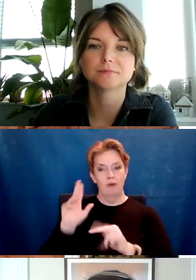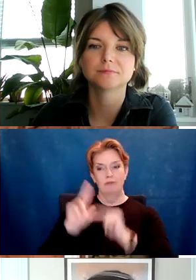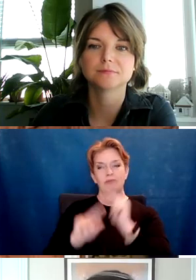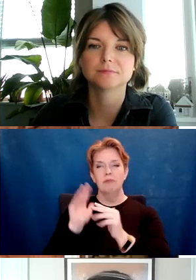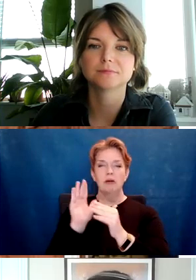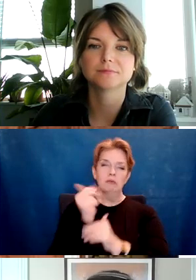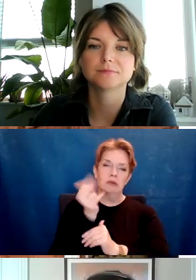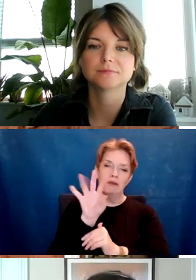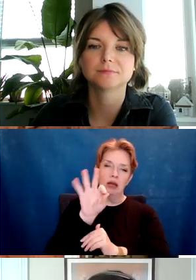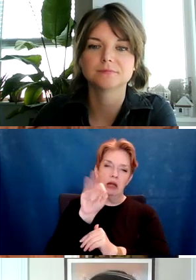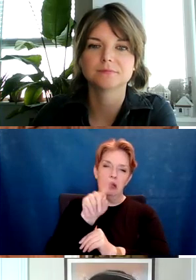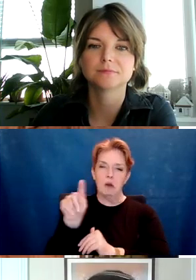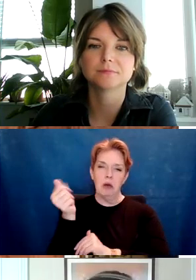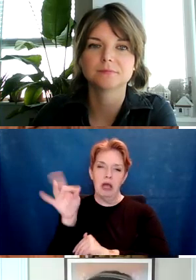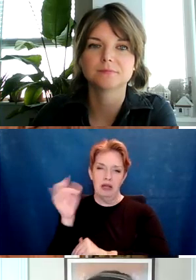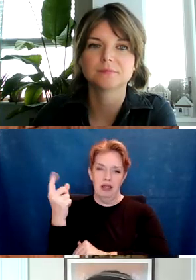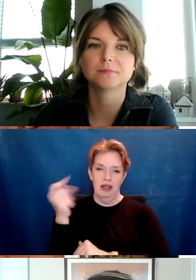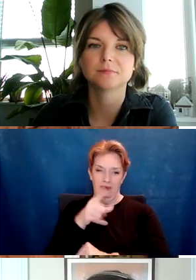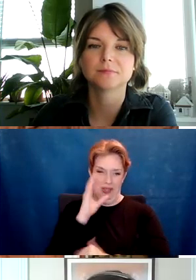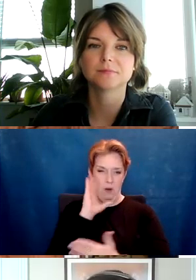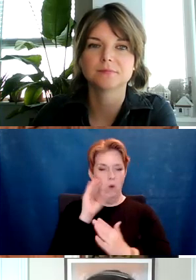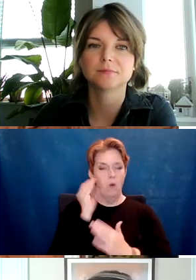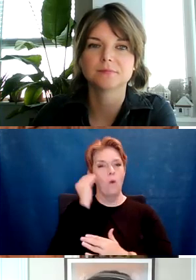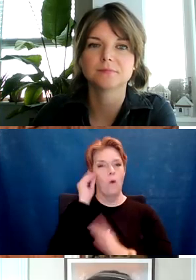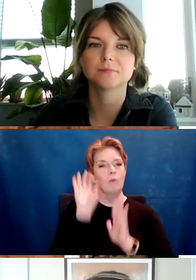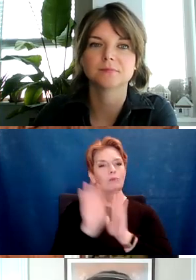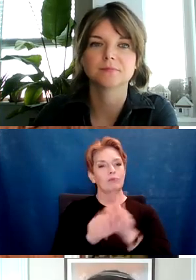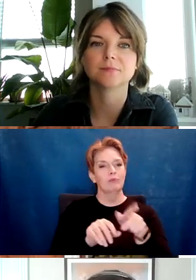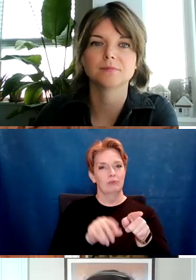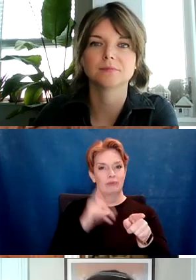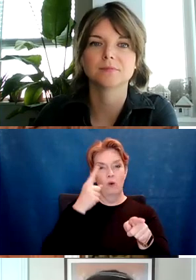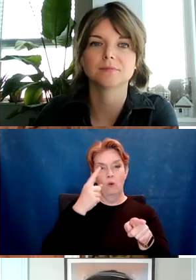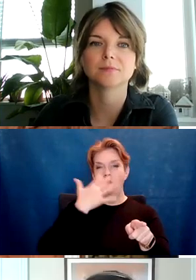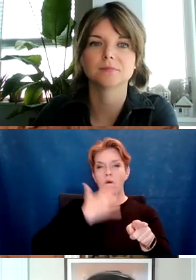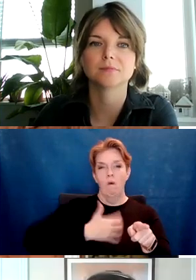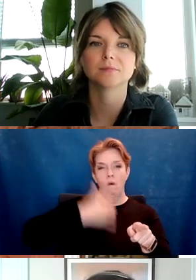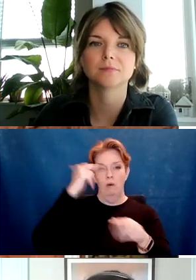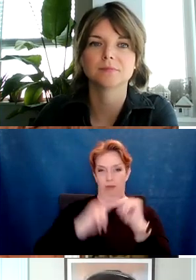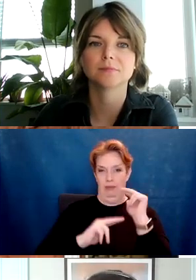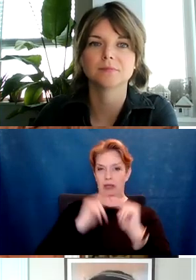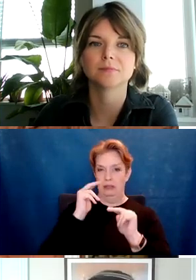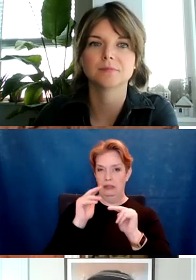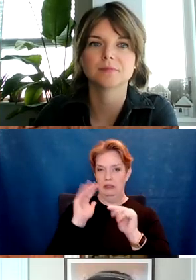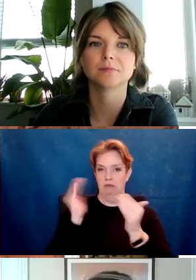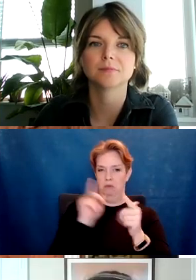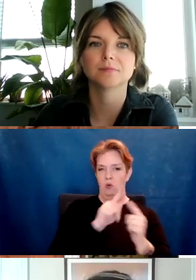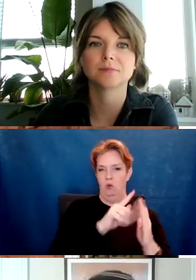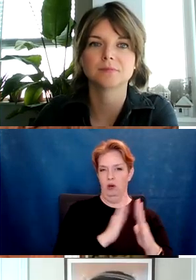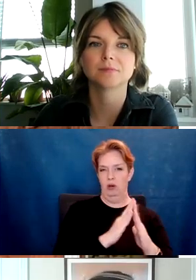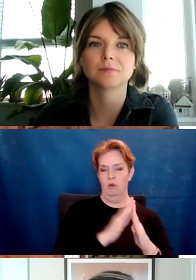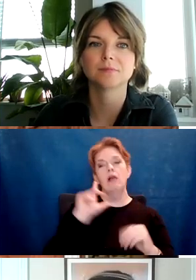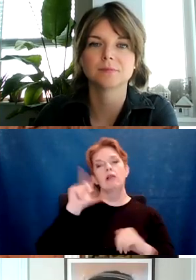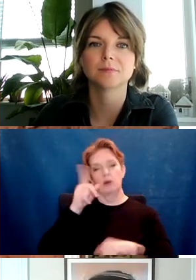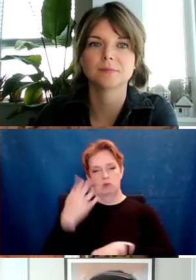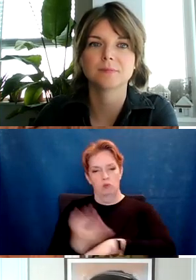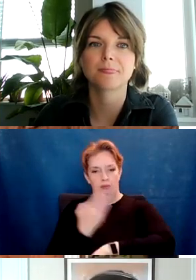and 1811. This home predates most other surviving buildings downtown, although it was later remodeled, as you